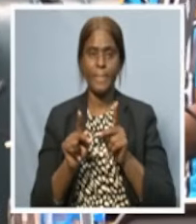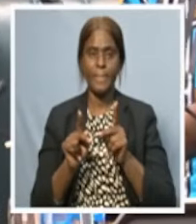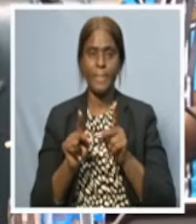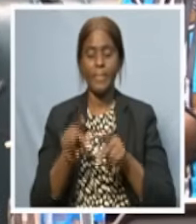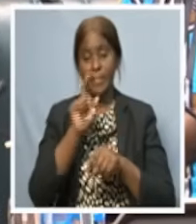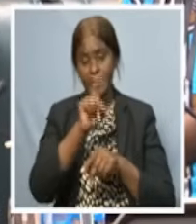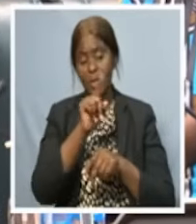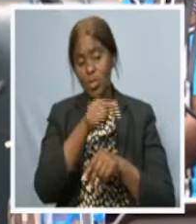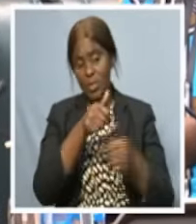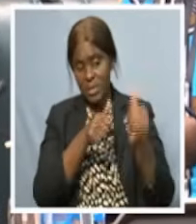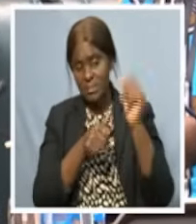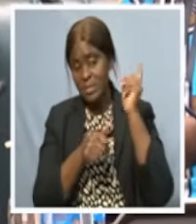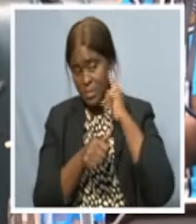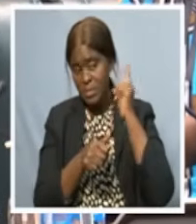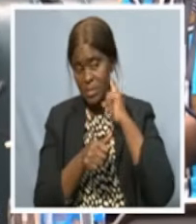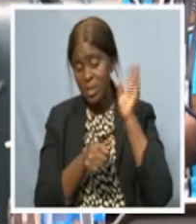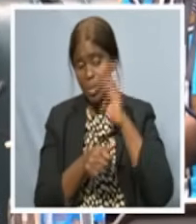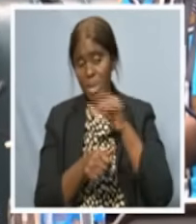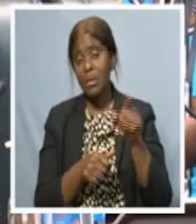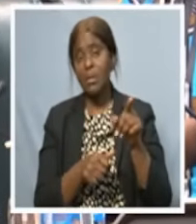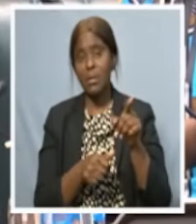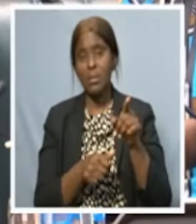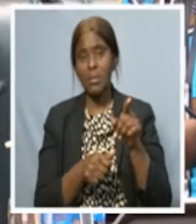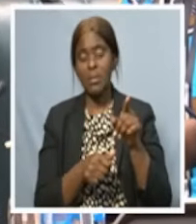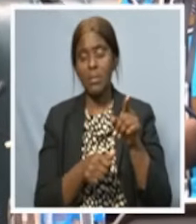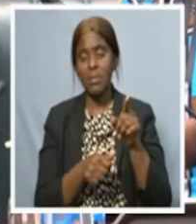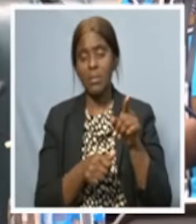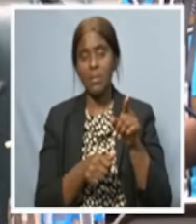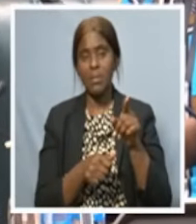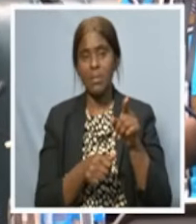You need to listen. You need to listen.